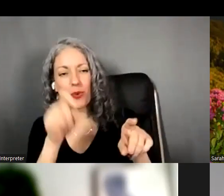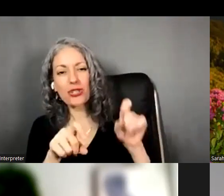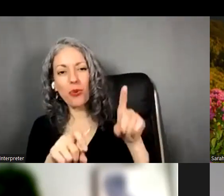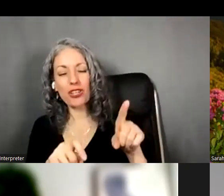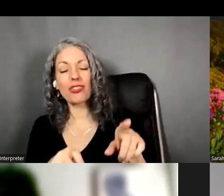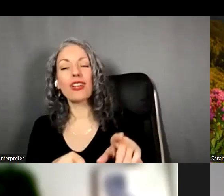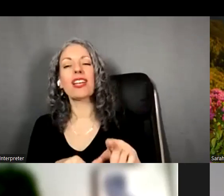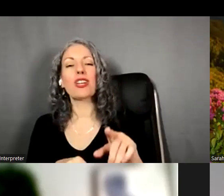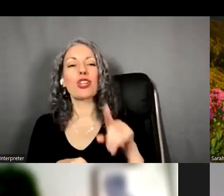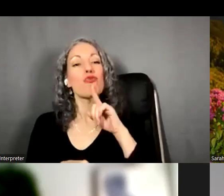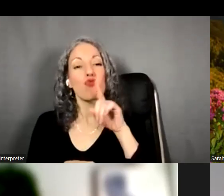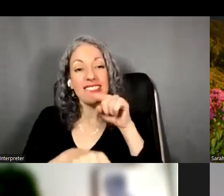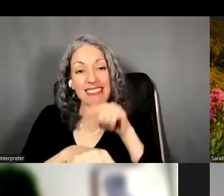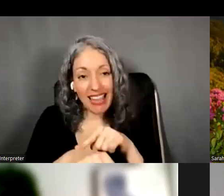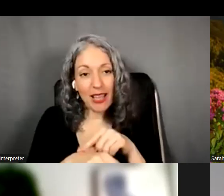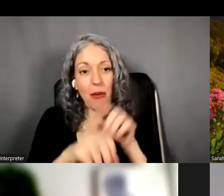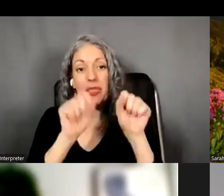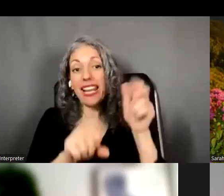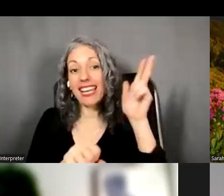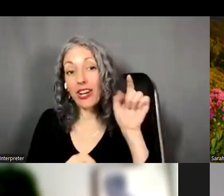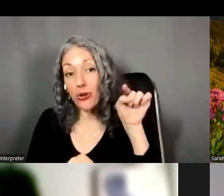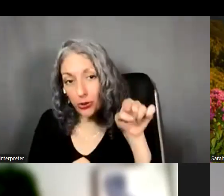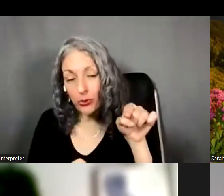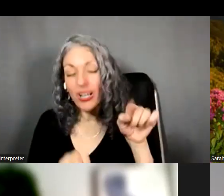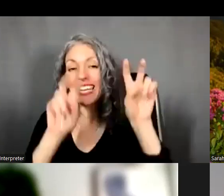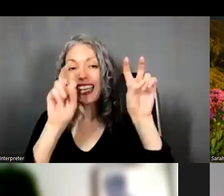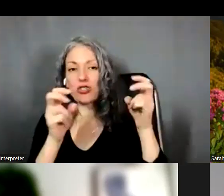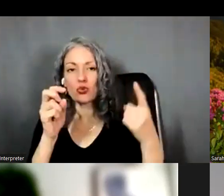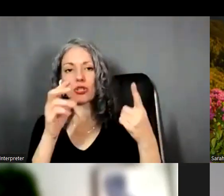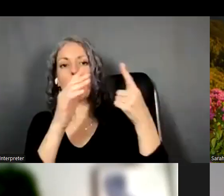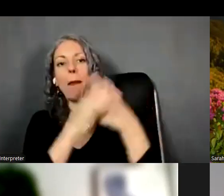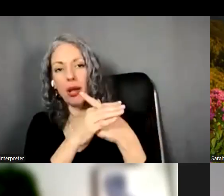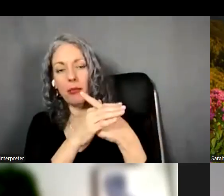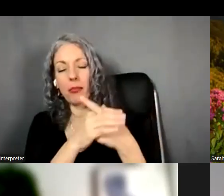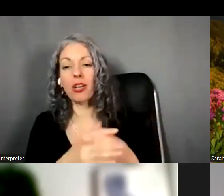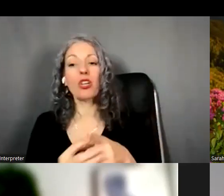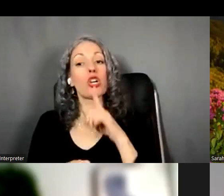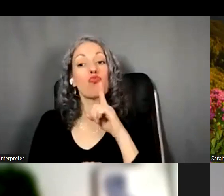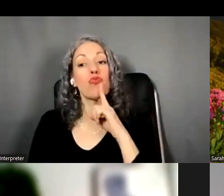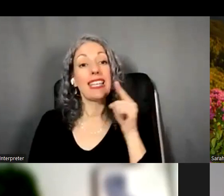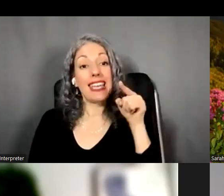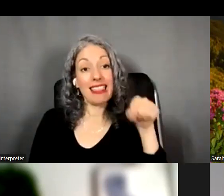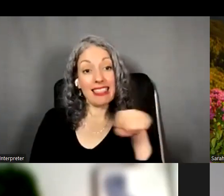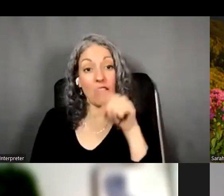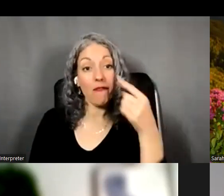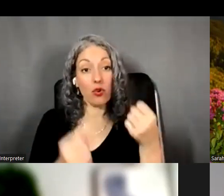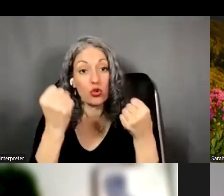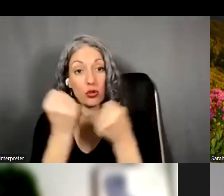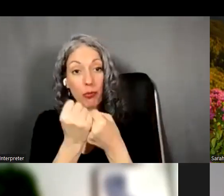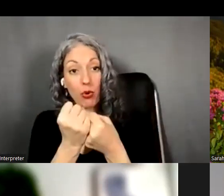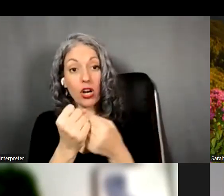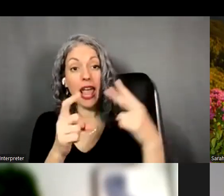time, they can be hearing issues that are coming up, and really they're there to support your application process,